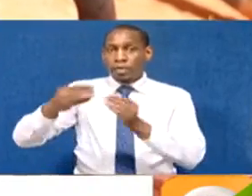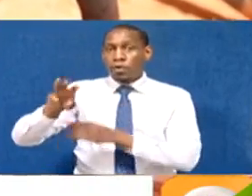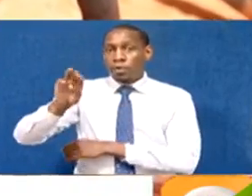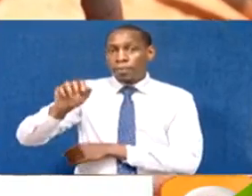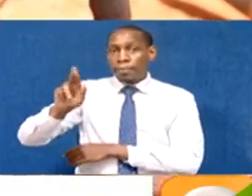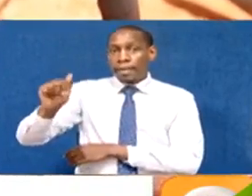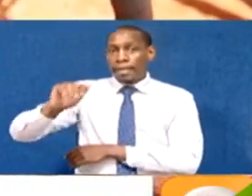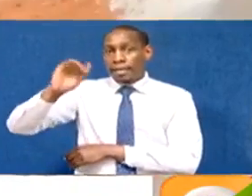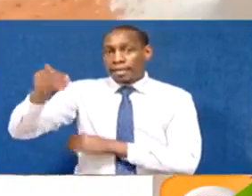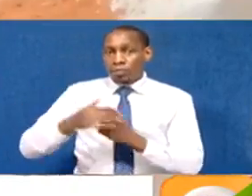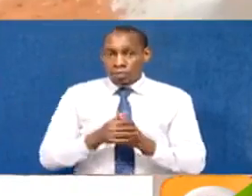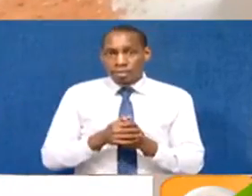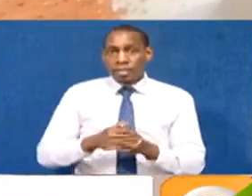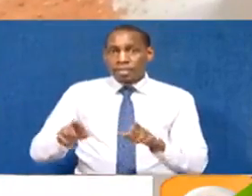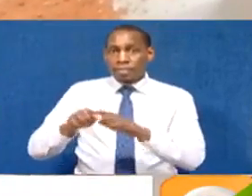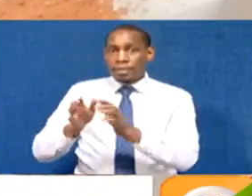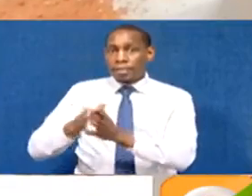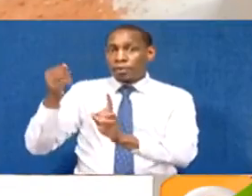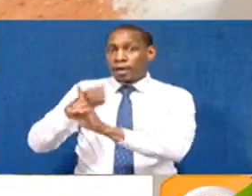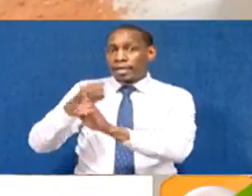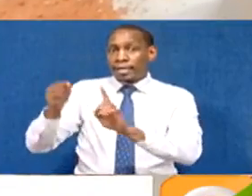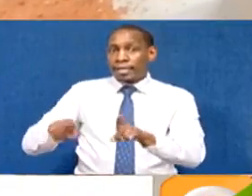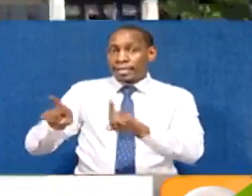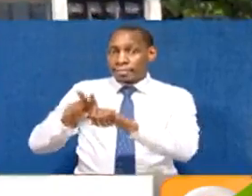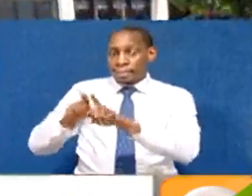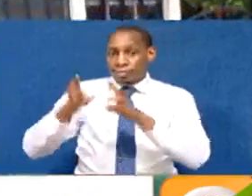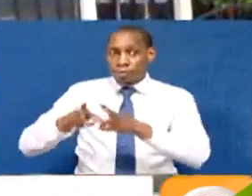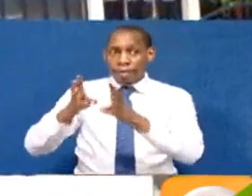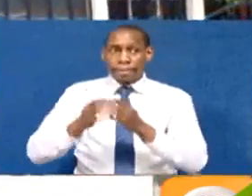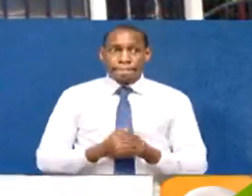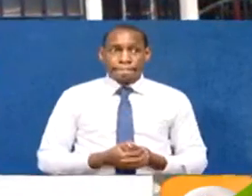Mandera town in Mandera County was struck in a similar fashion.